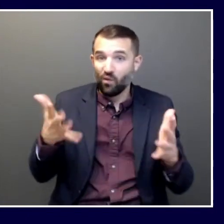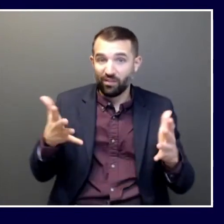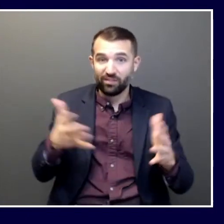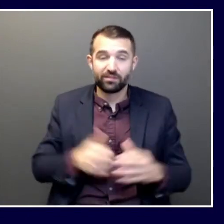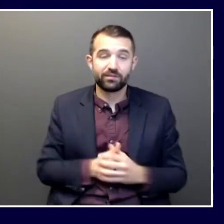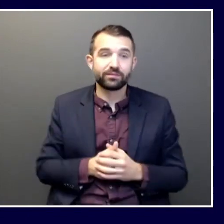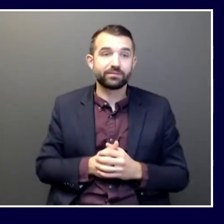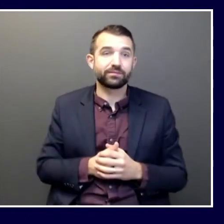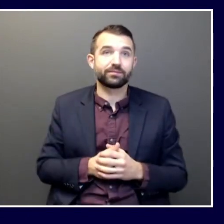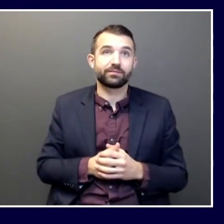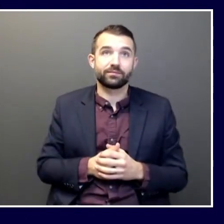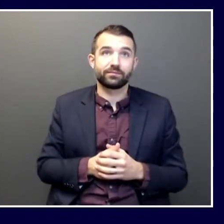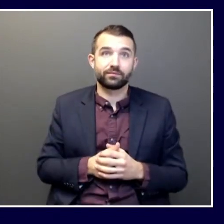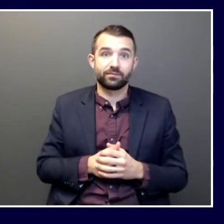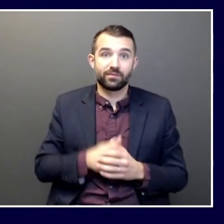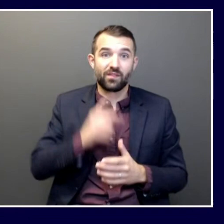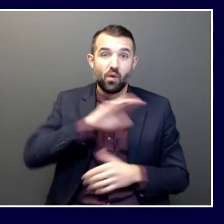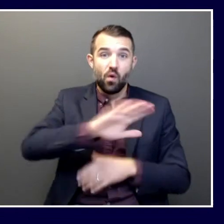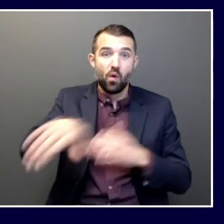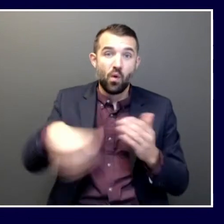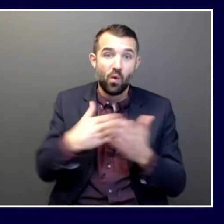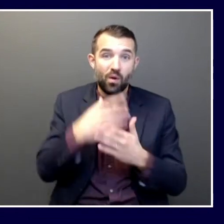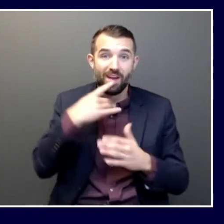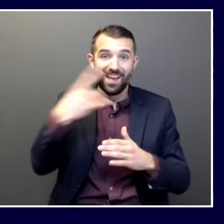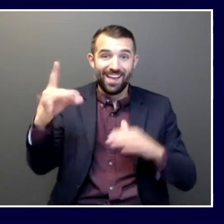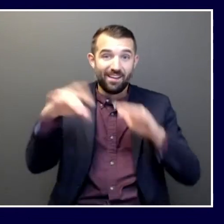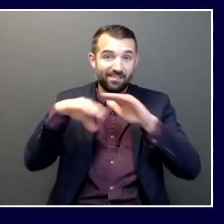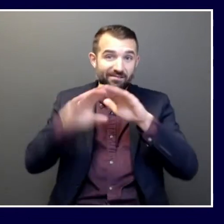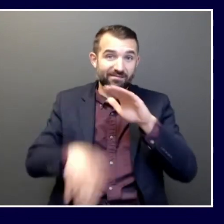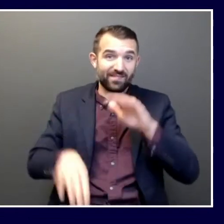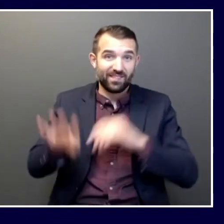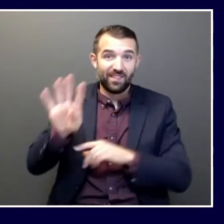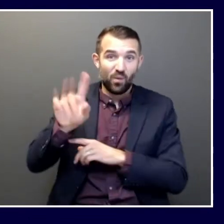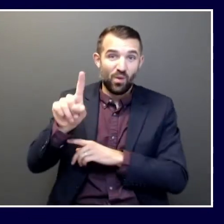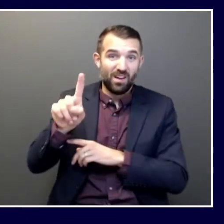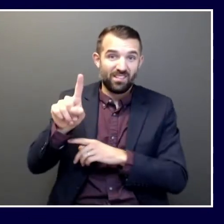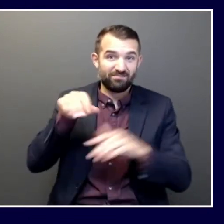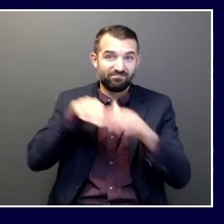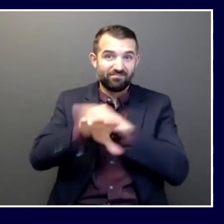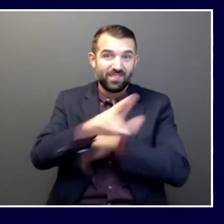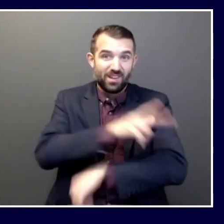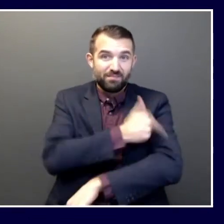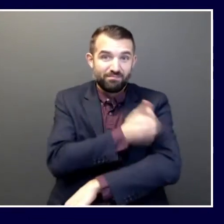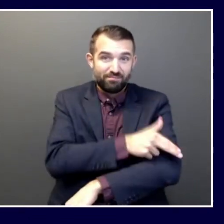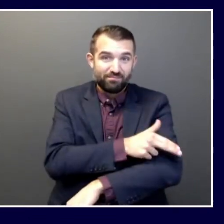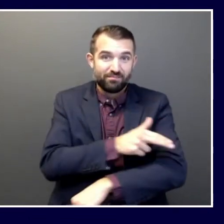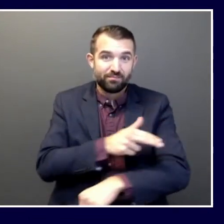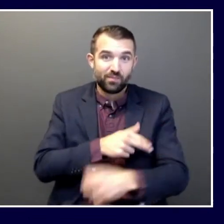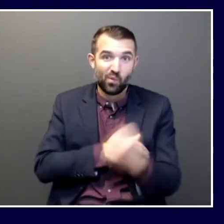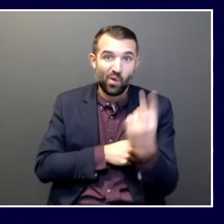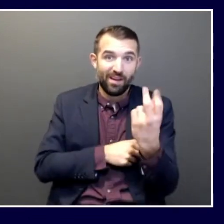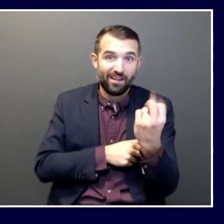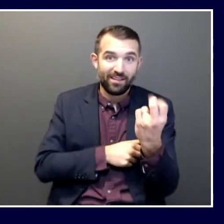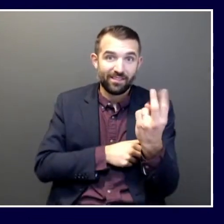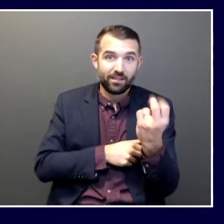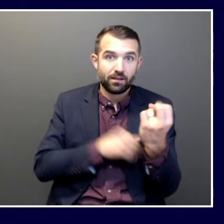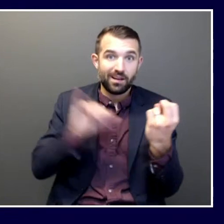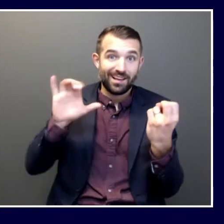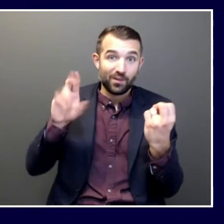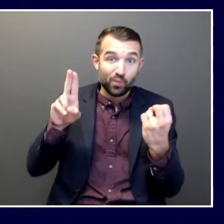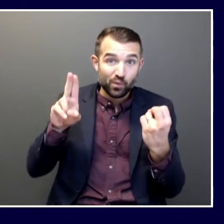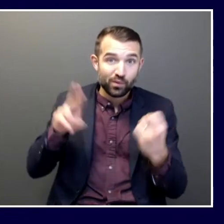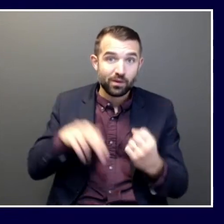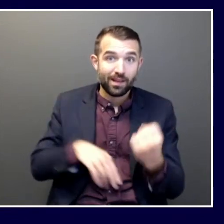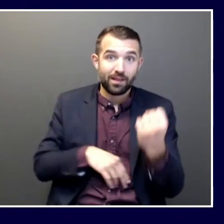age of 18. And at least 12 of those 41 have ended up in an ICU bed. Right now in Maine, there